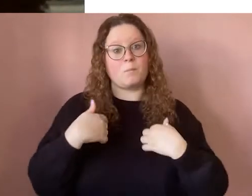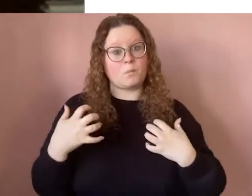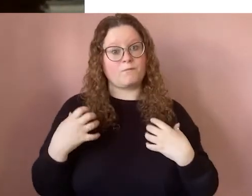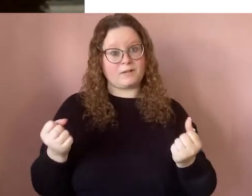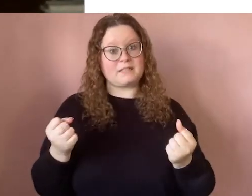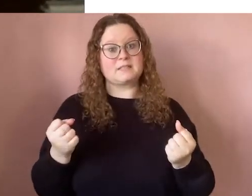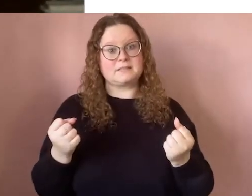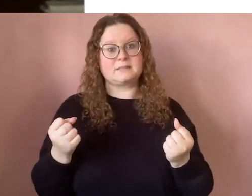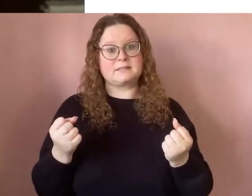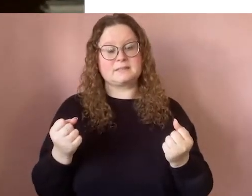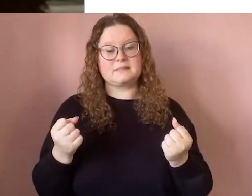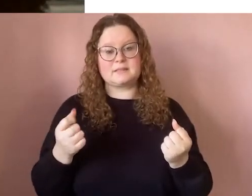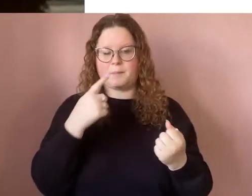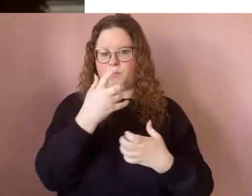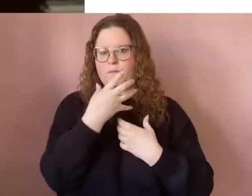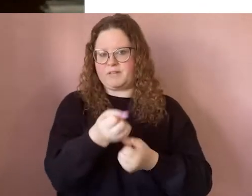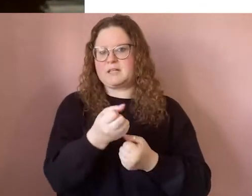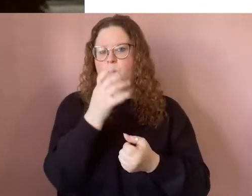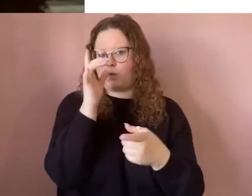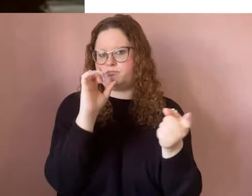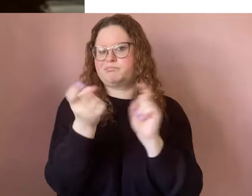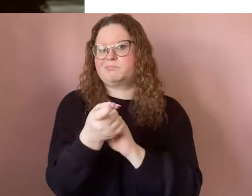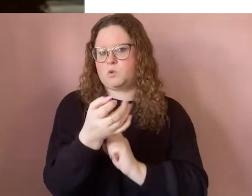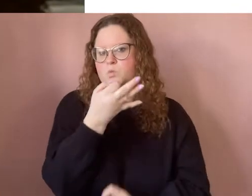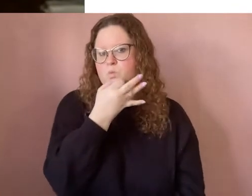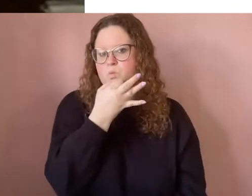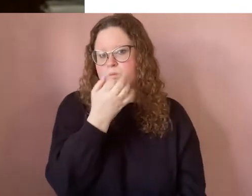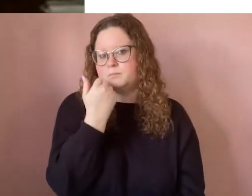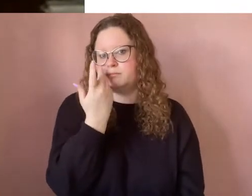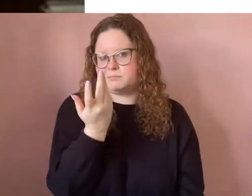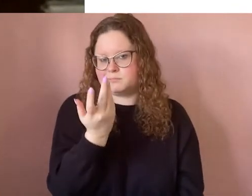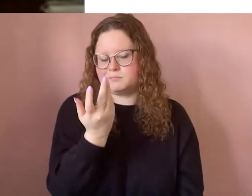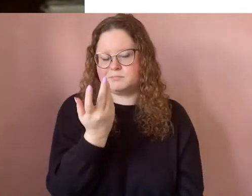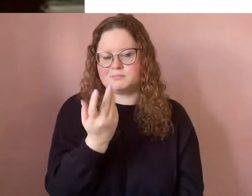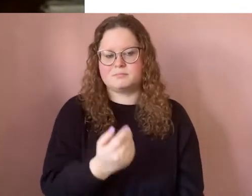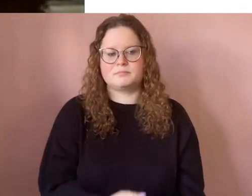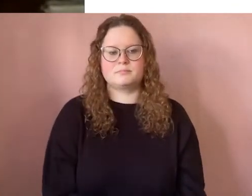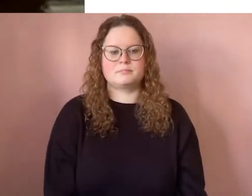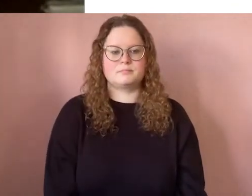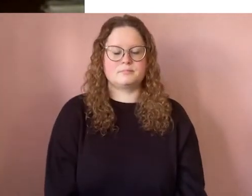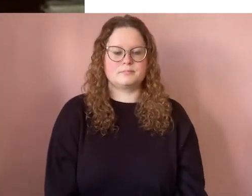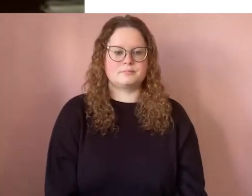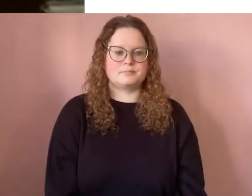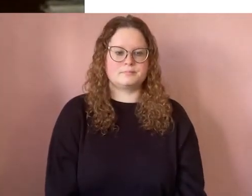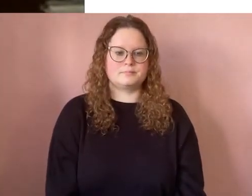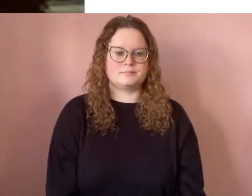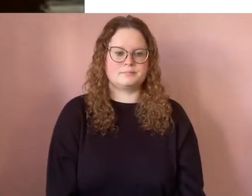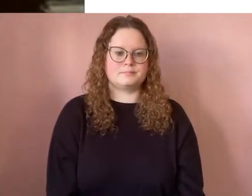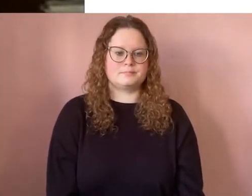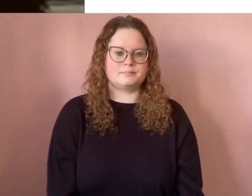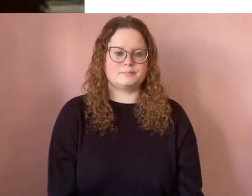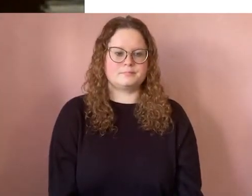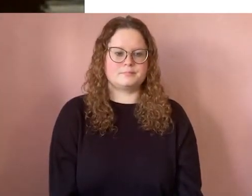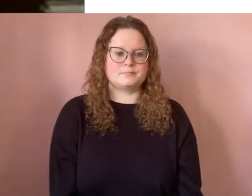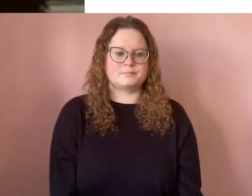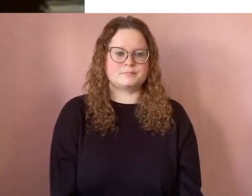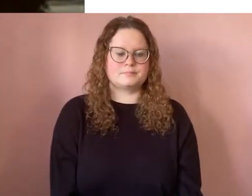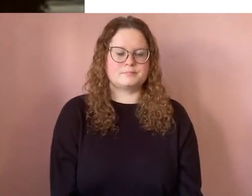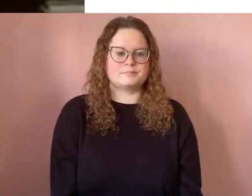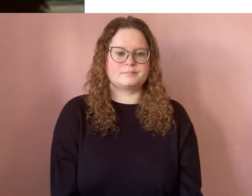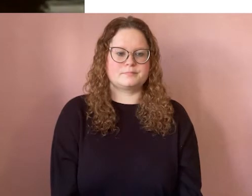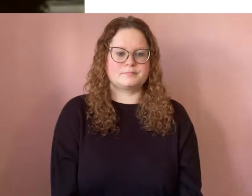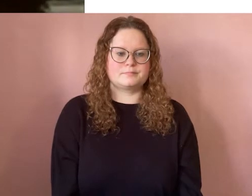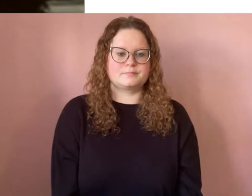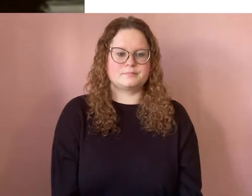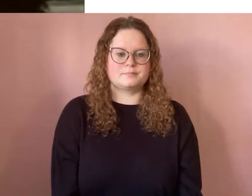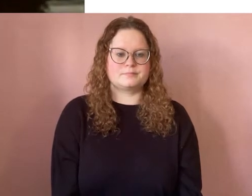shorter rather than the eventual term. But here are the characteristics. First of all, the early age of onset.